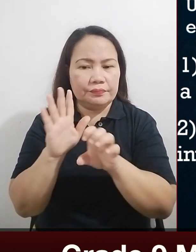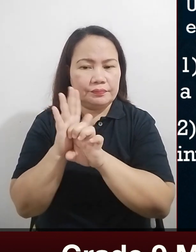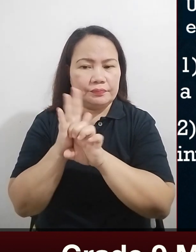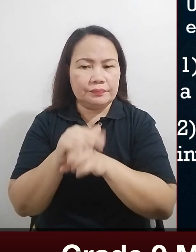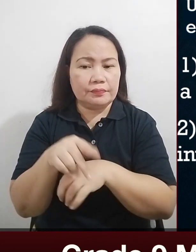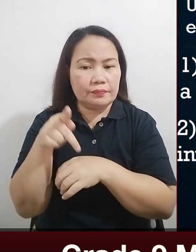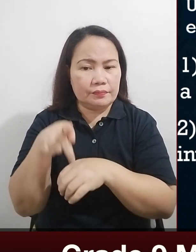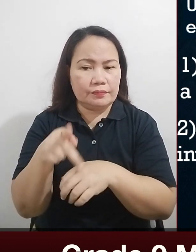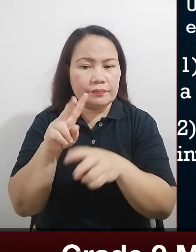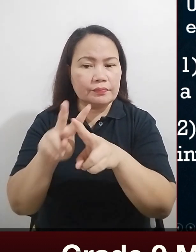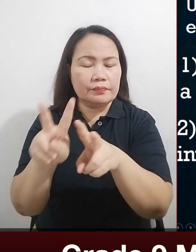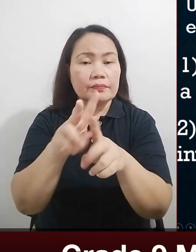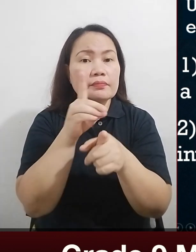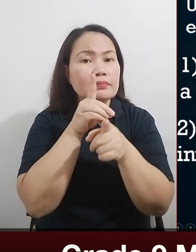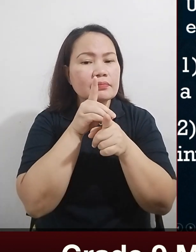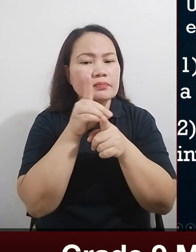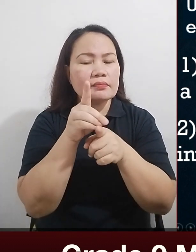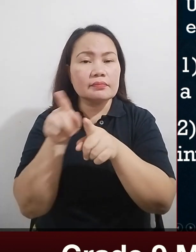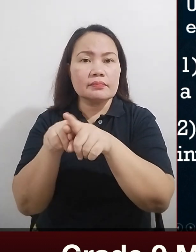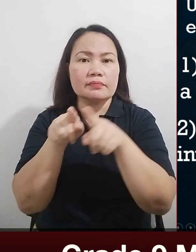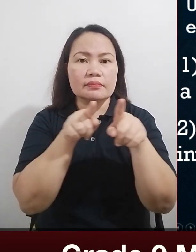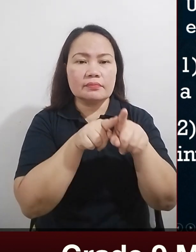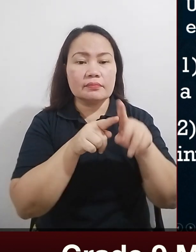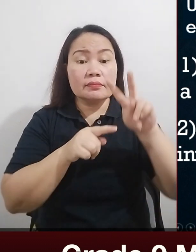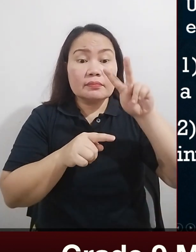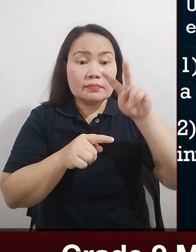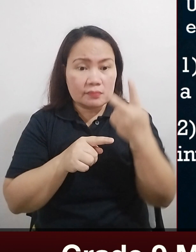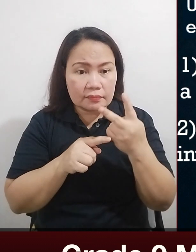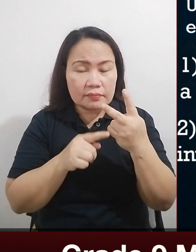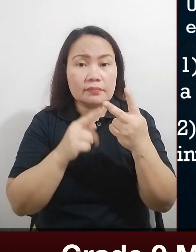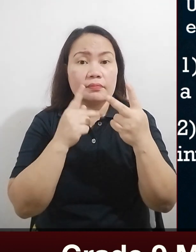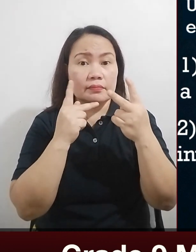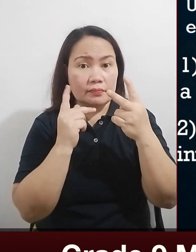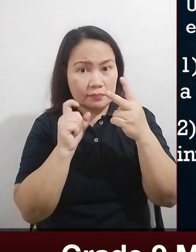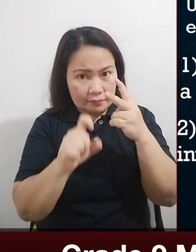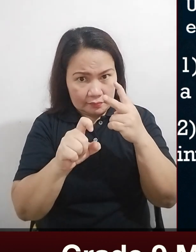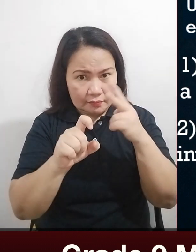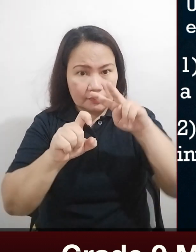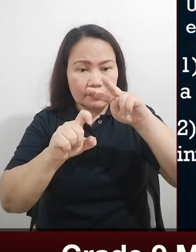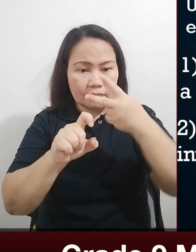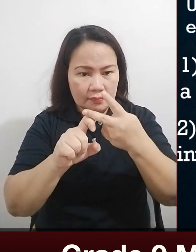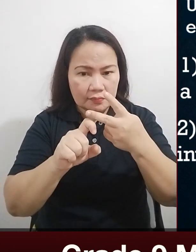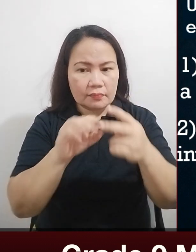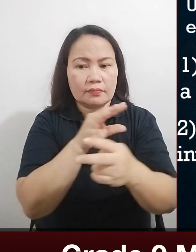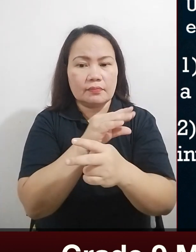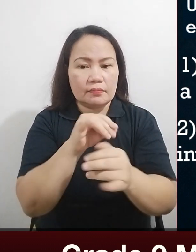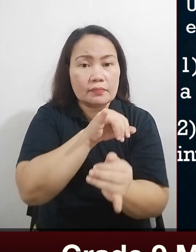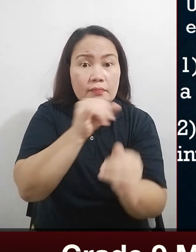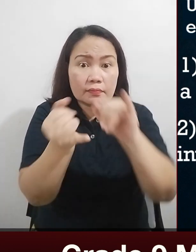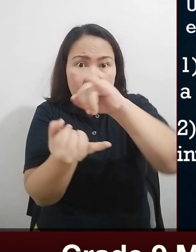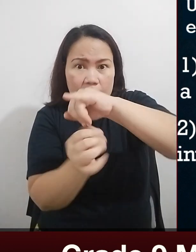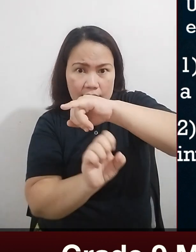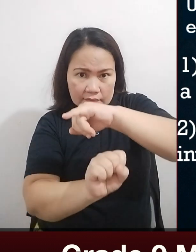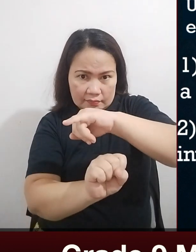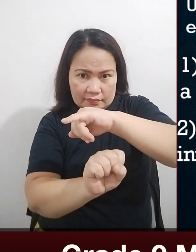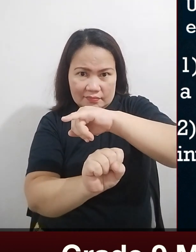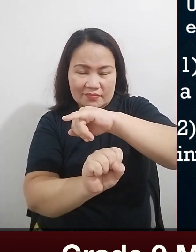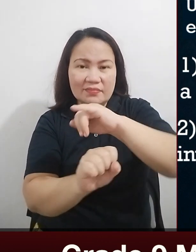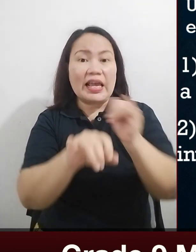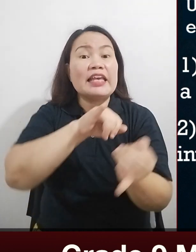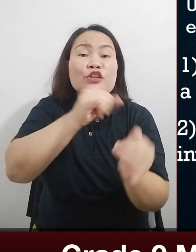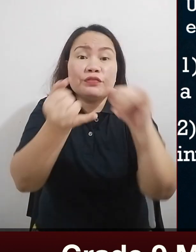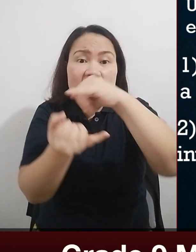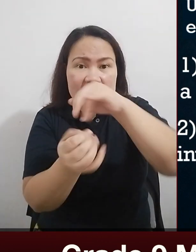P varies directly as the square of X and inversely as